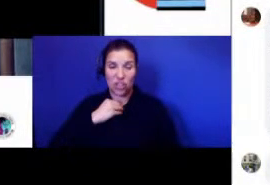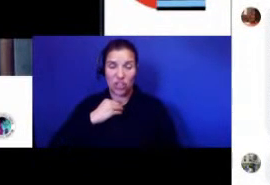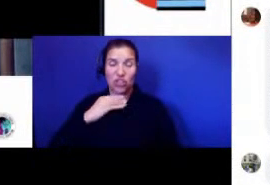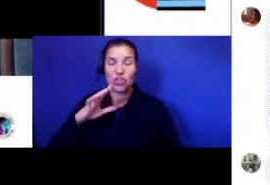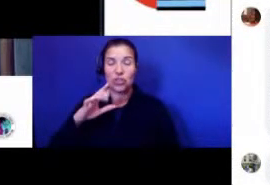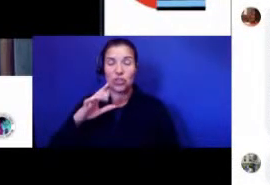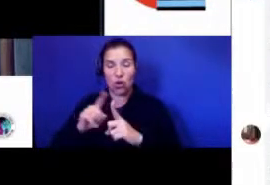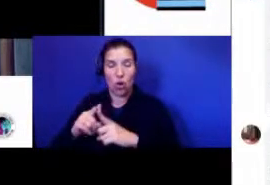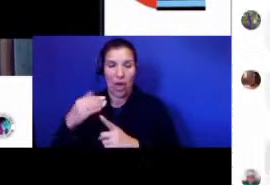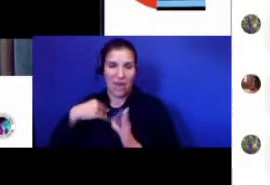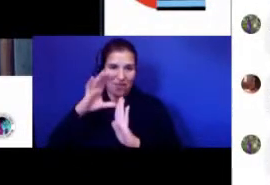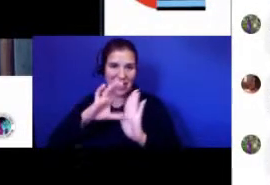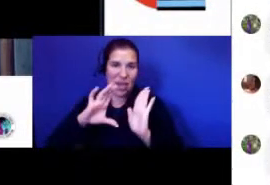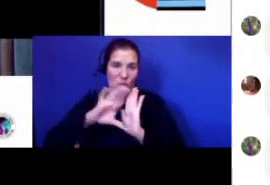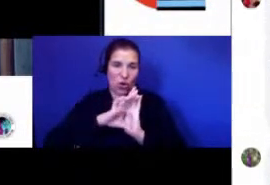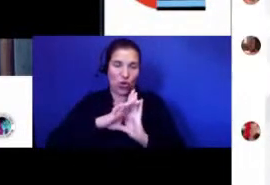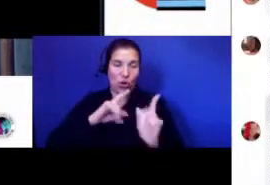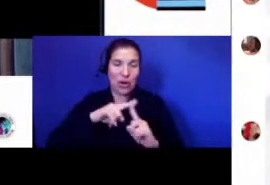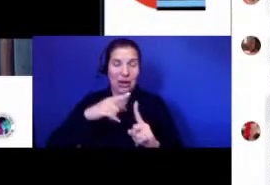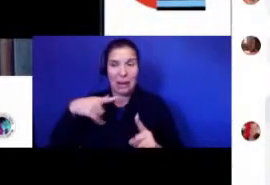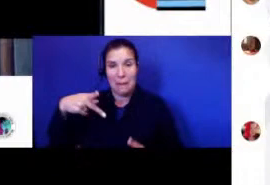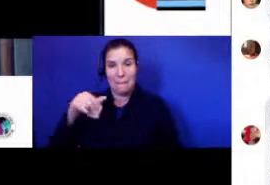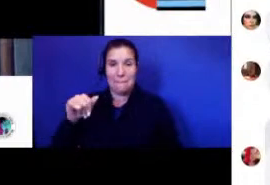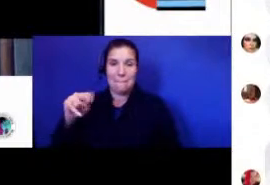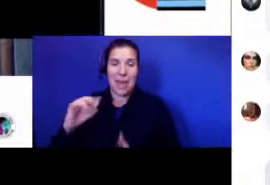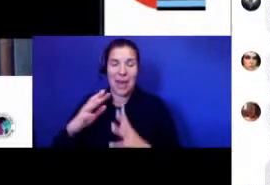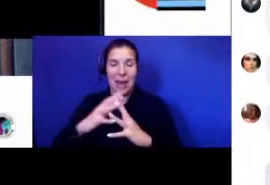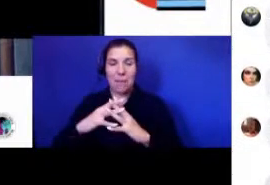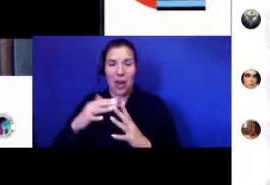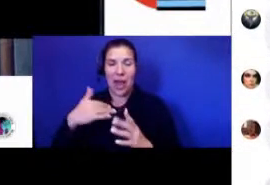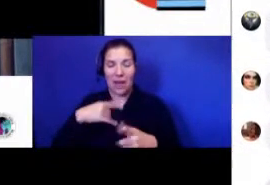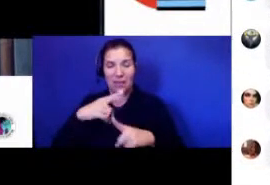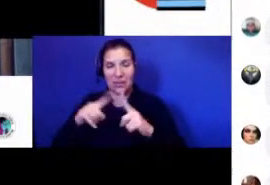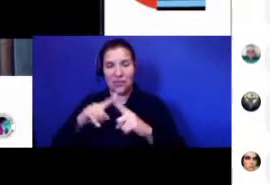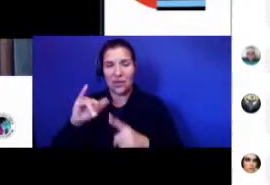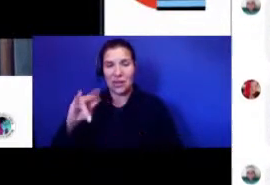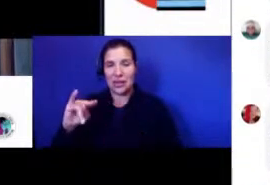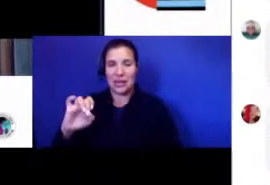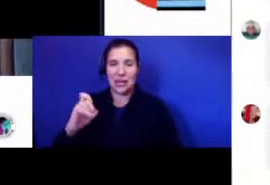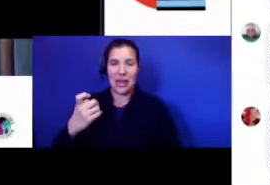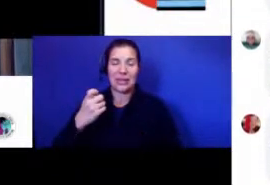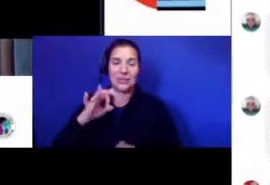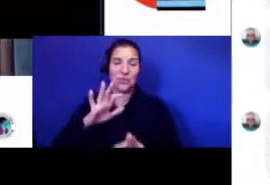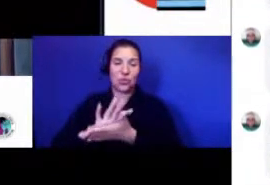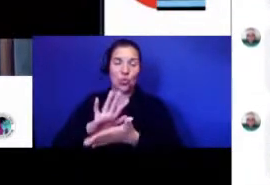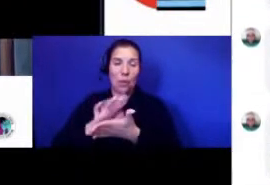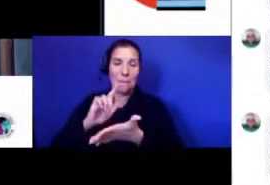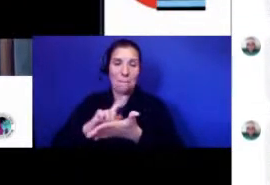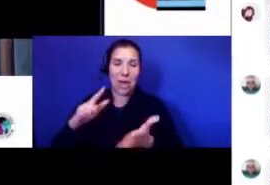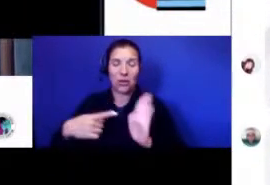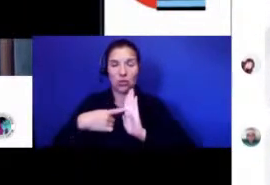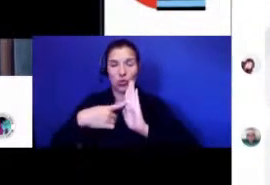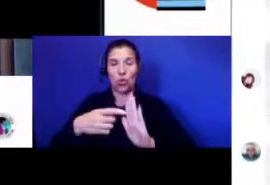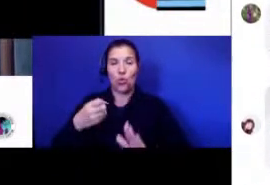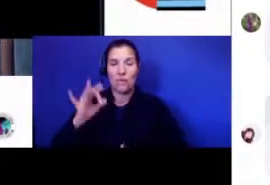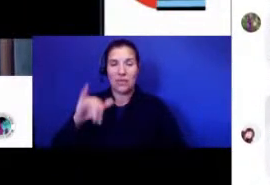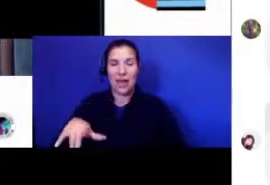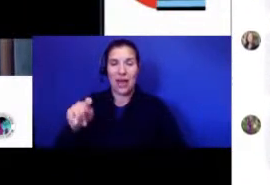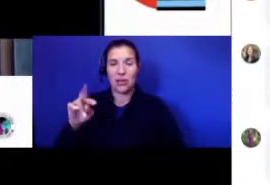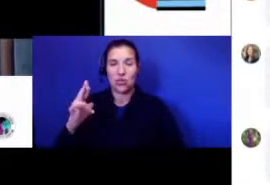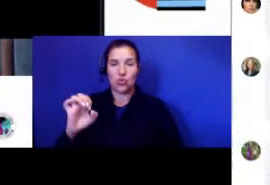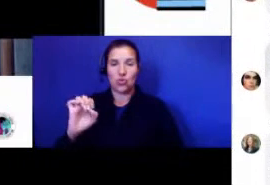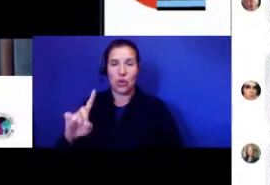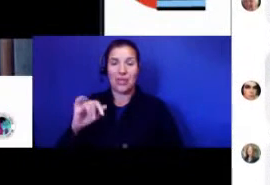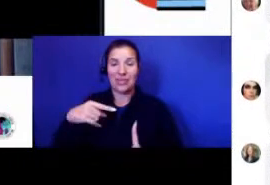character. PEN America has collated an index of school book bans that offers a snapshot of the trend. Their